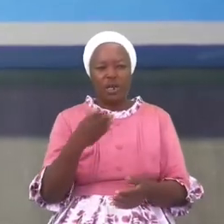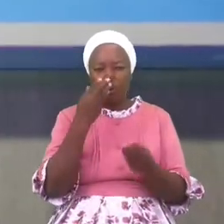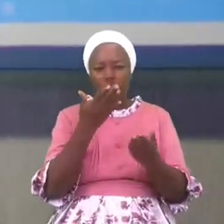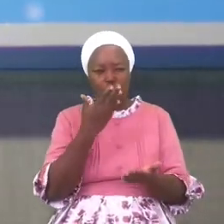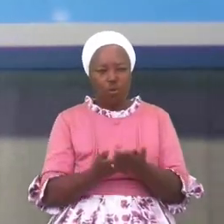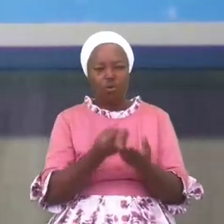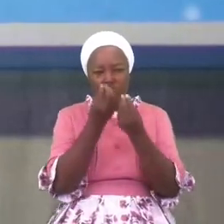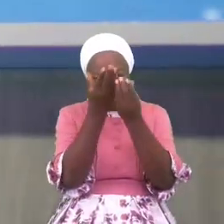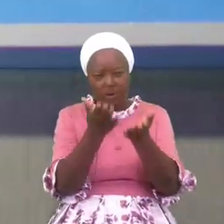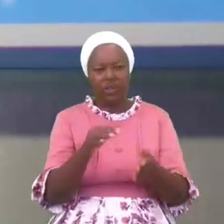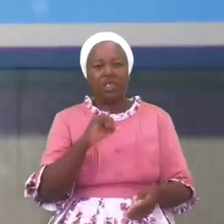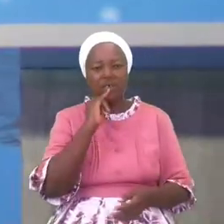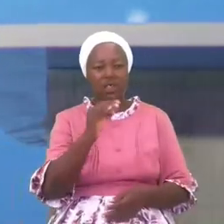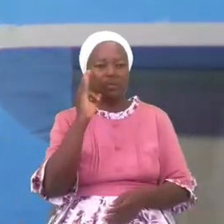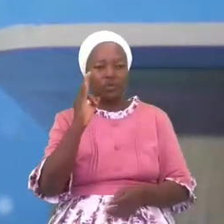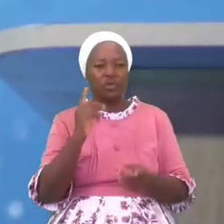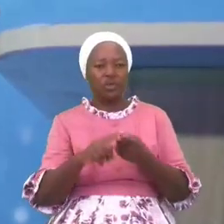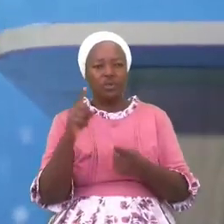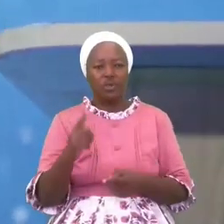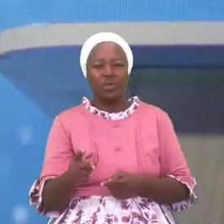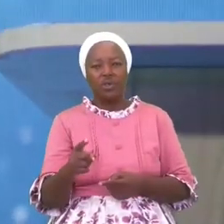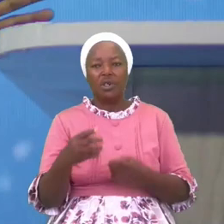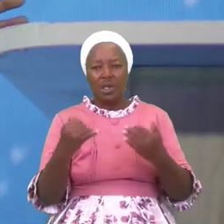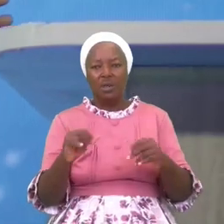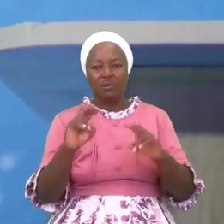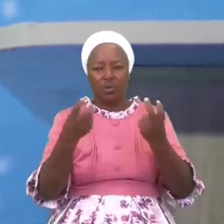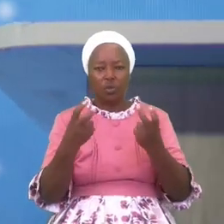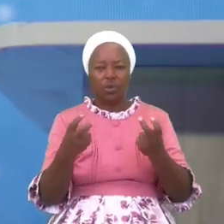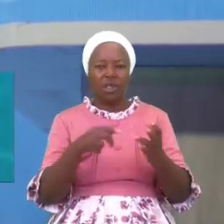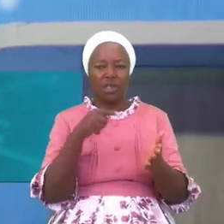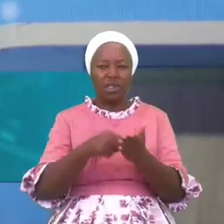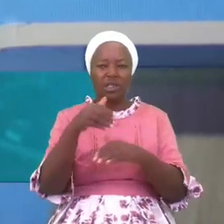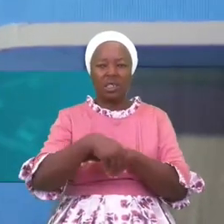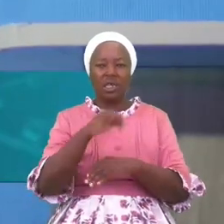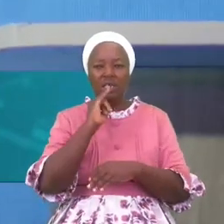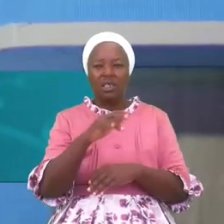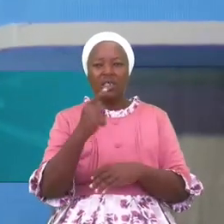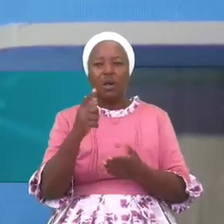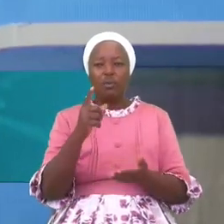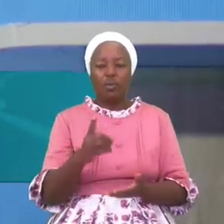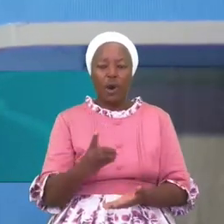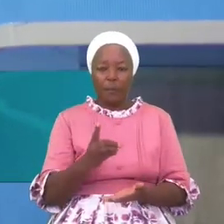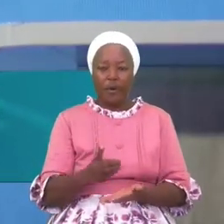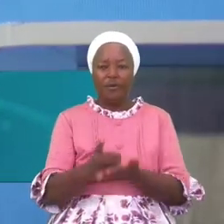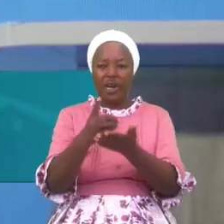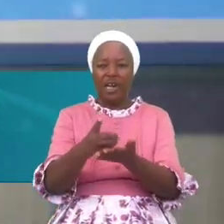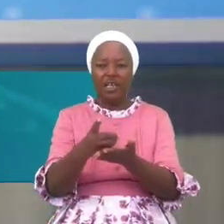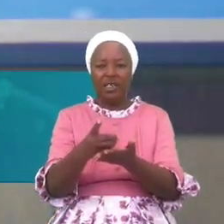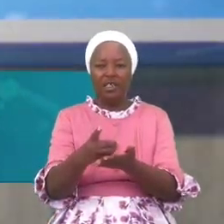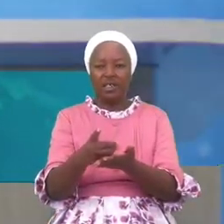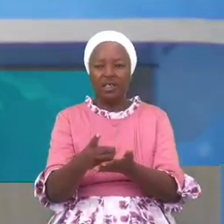talking to you tonight on the privileged beneficiaries of the gospel of wonders,